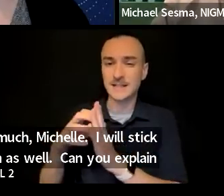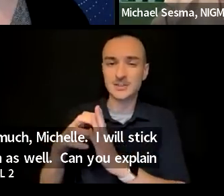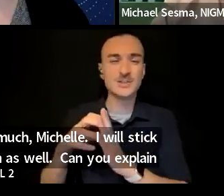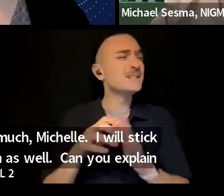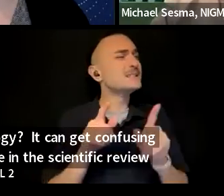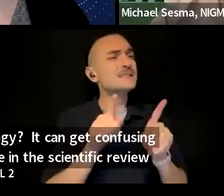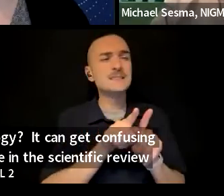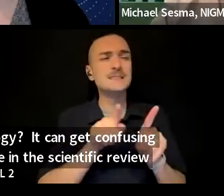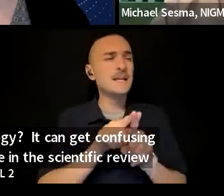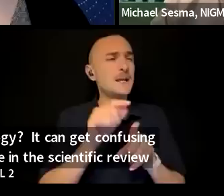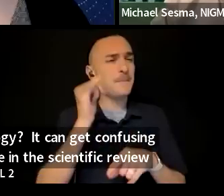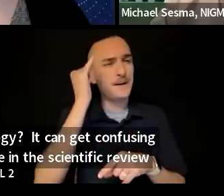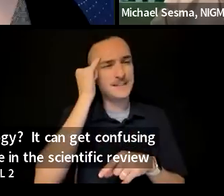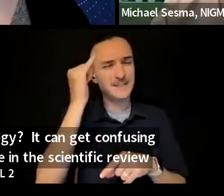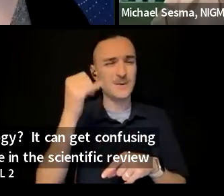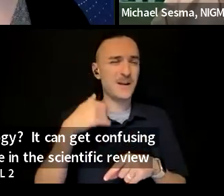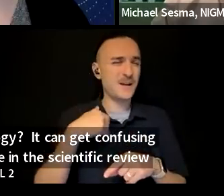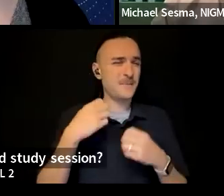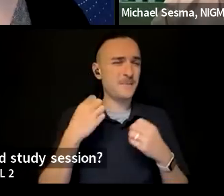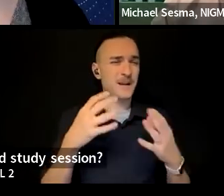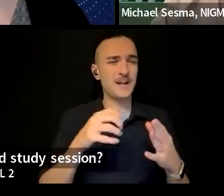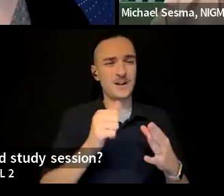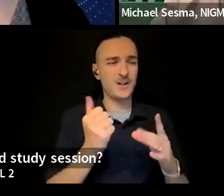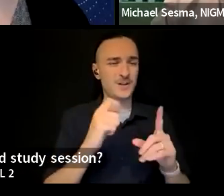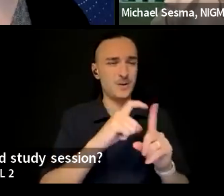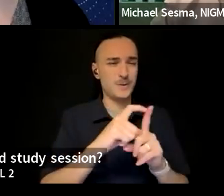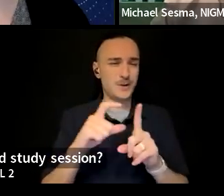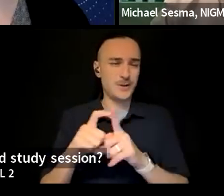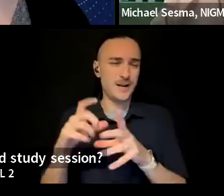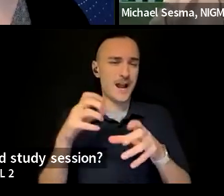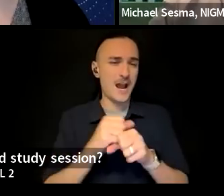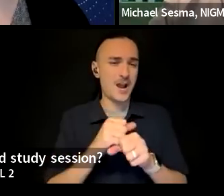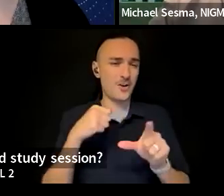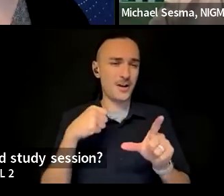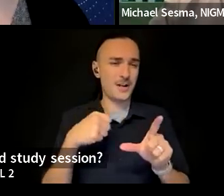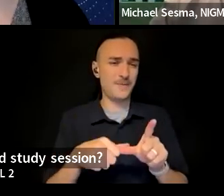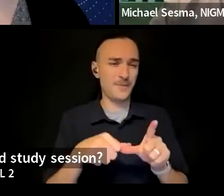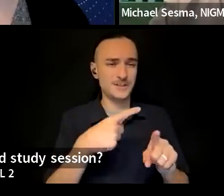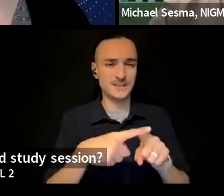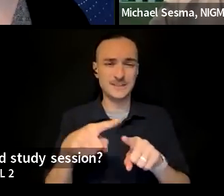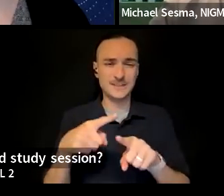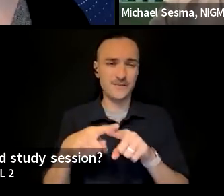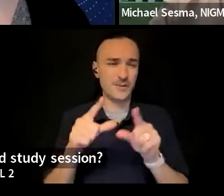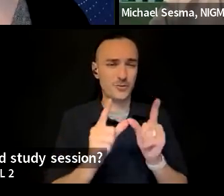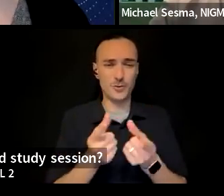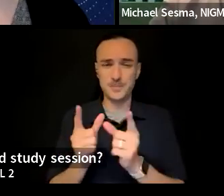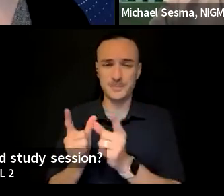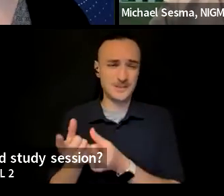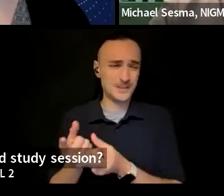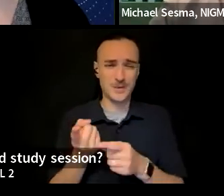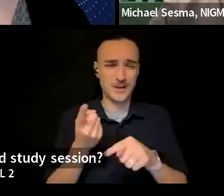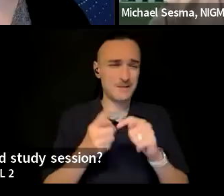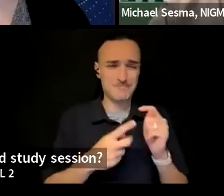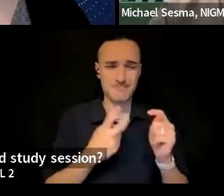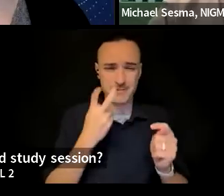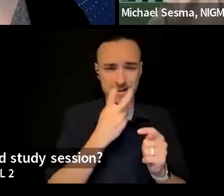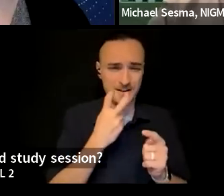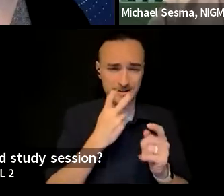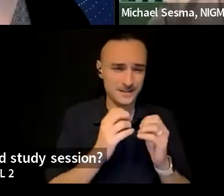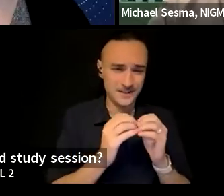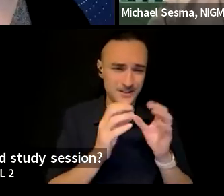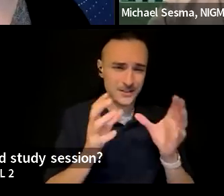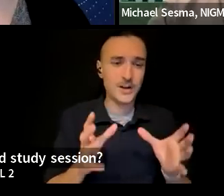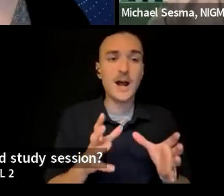of other acronyms for individual groups, some of which don't even spell out anything. And sometimes the study section